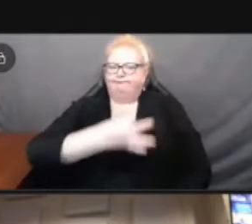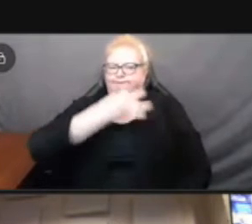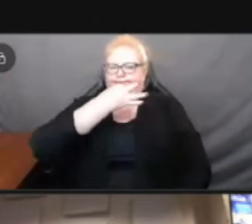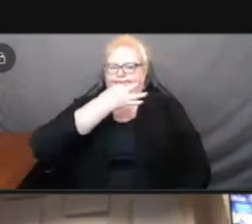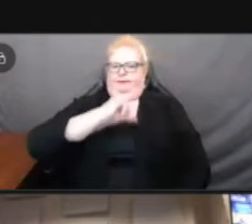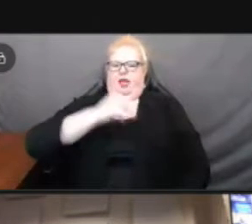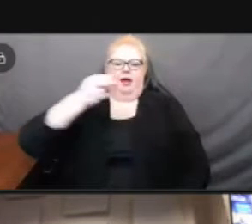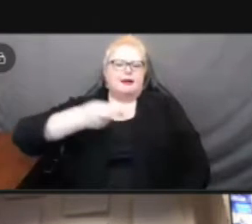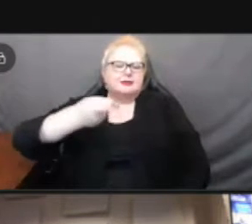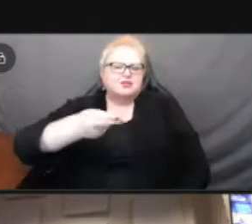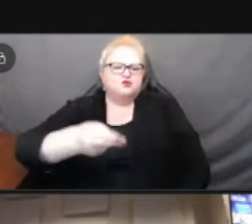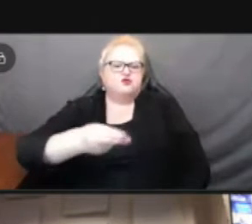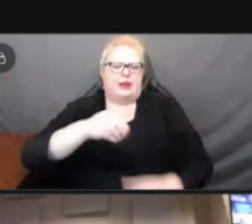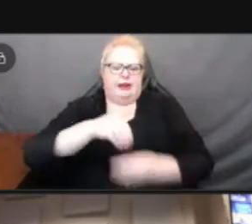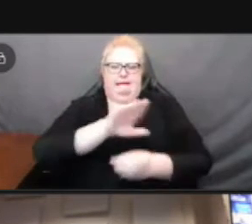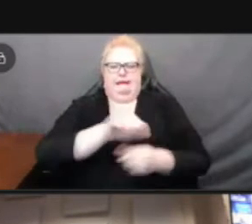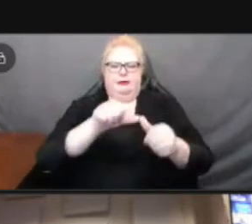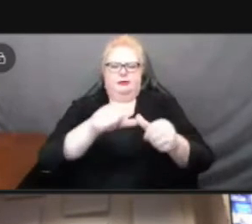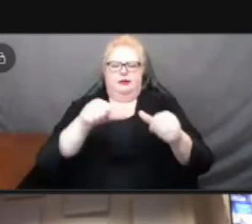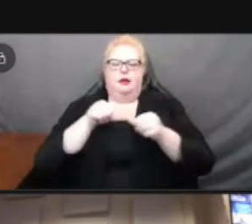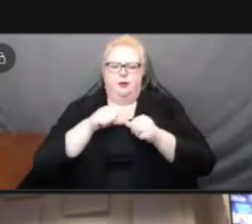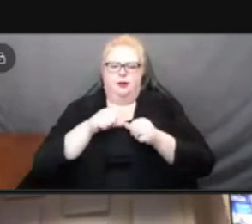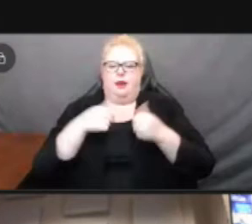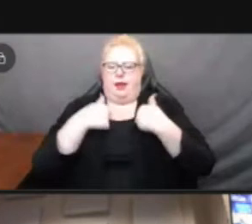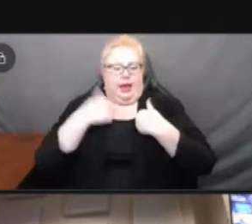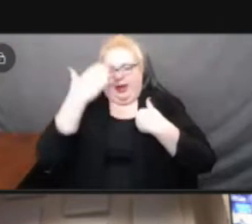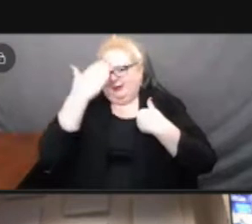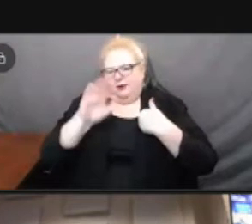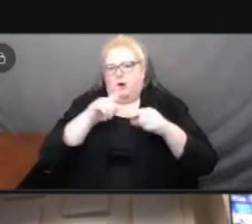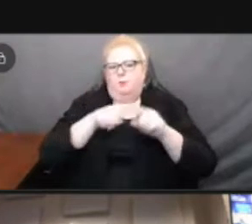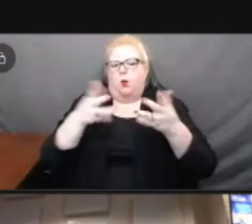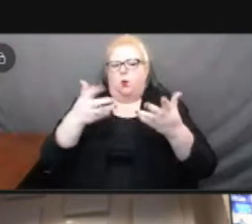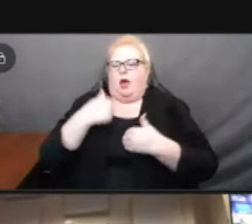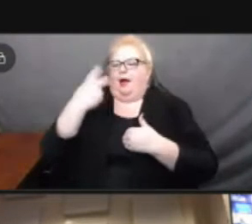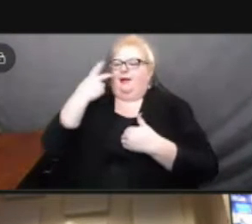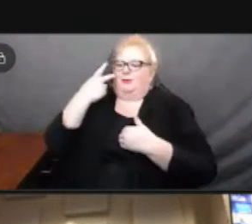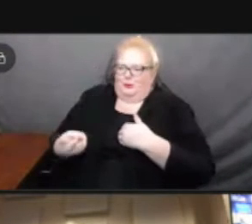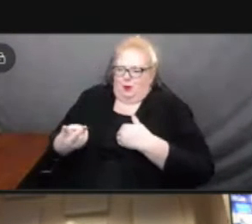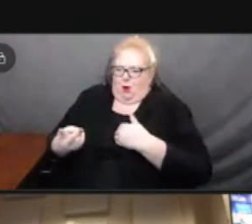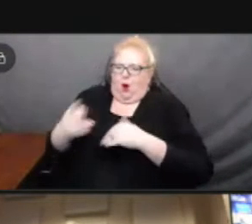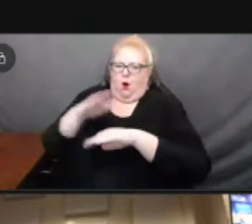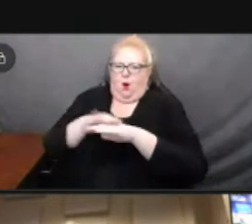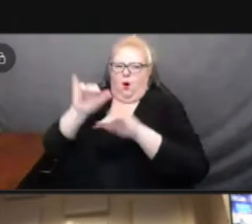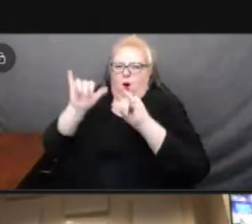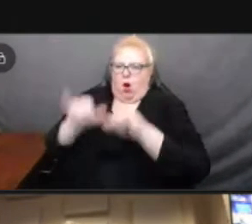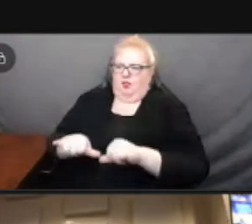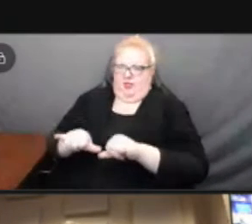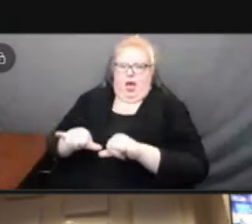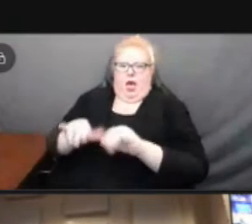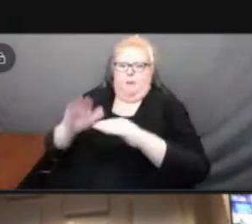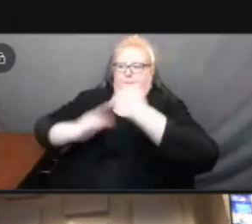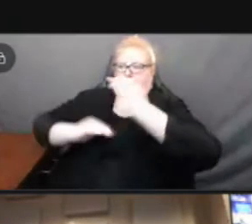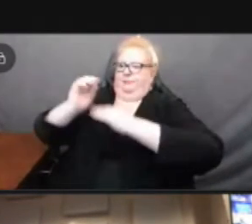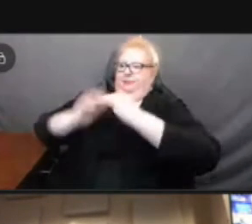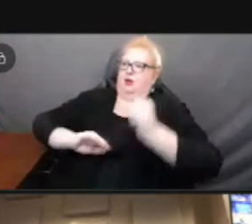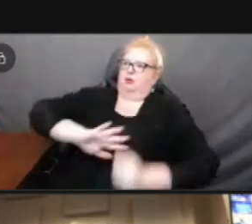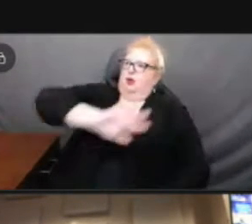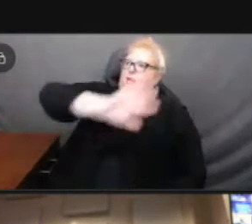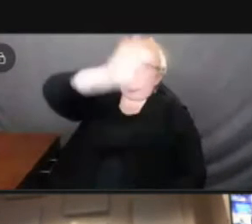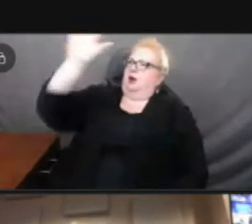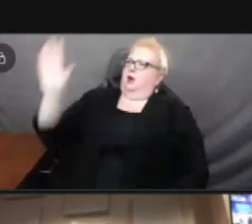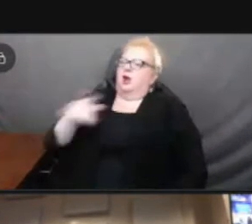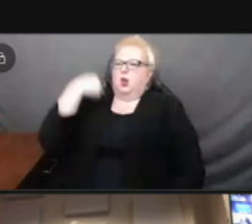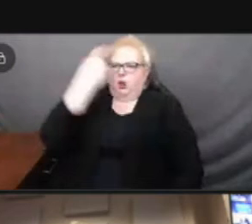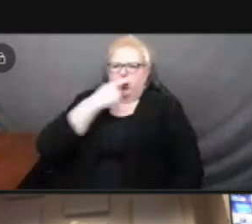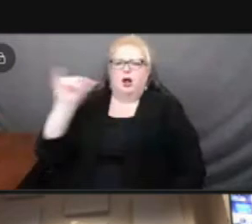area. I would not. All I could go by is what I saw on the facade. And the facade looked like it had some age to it,